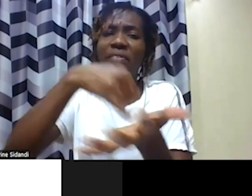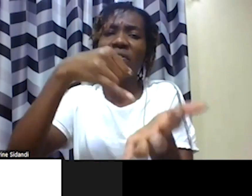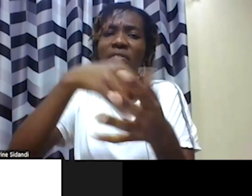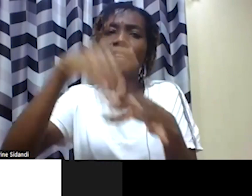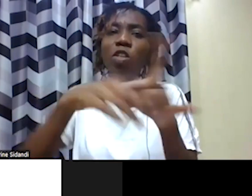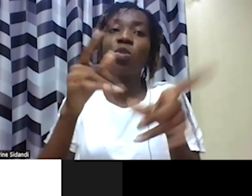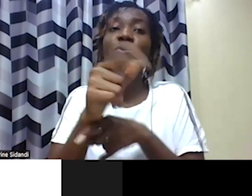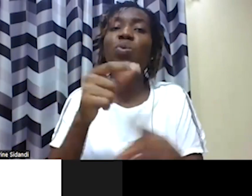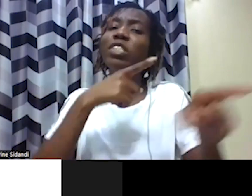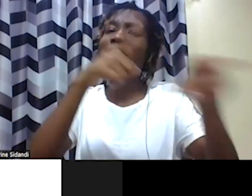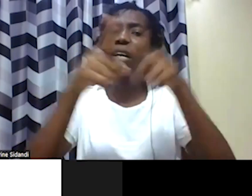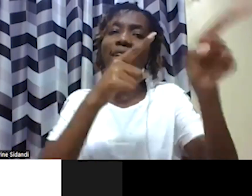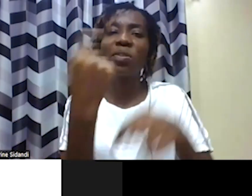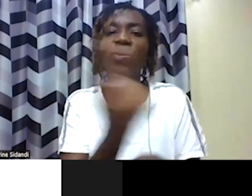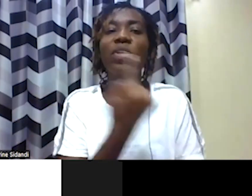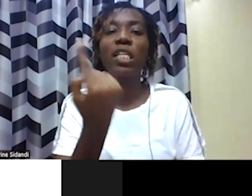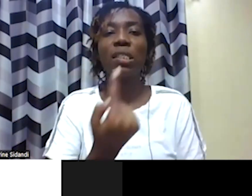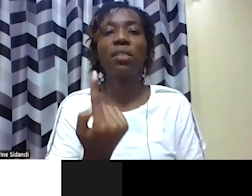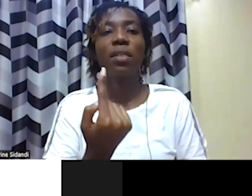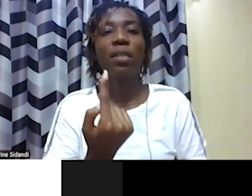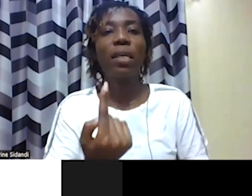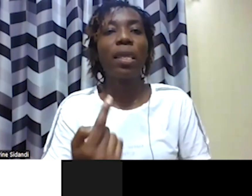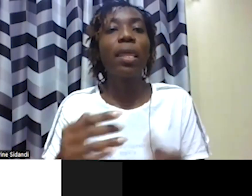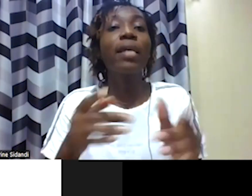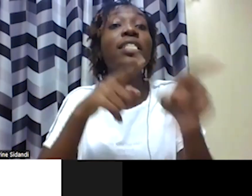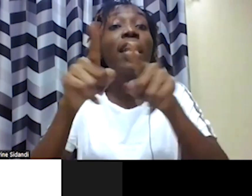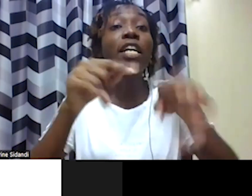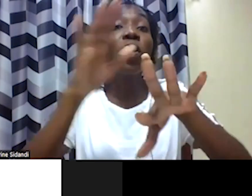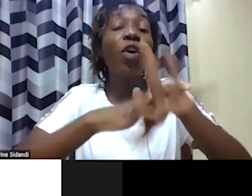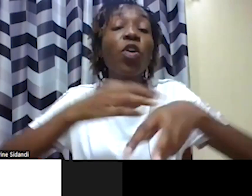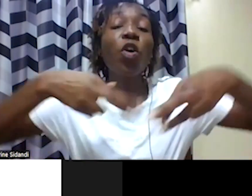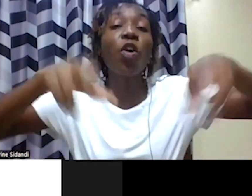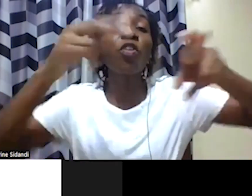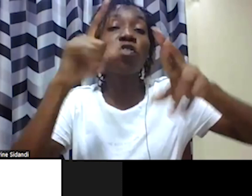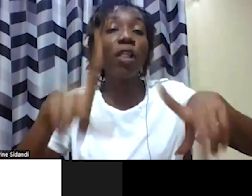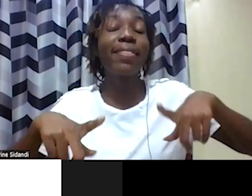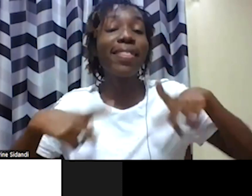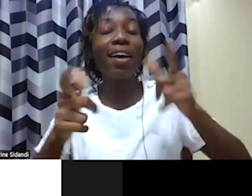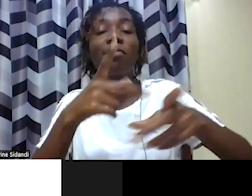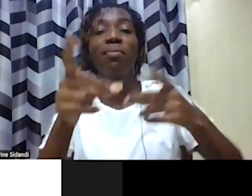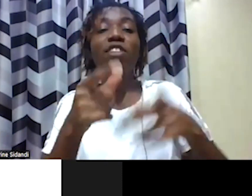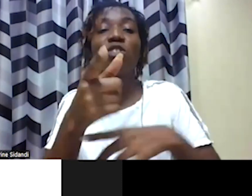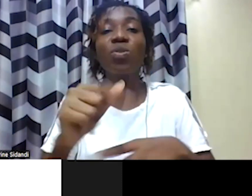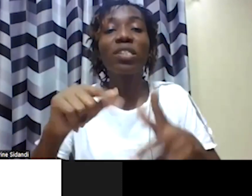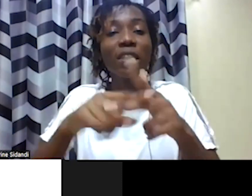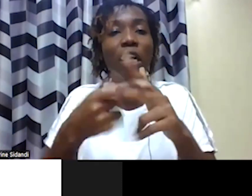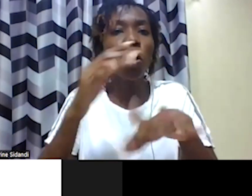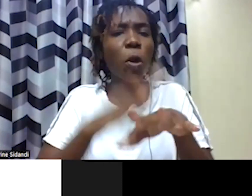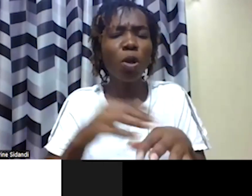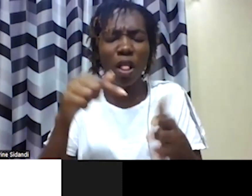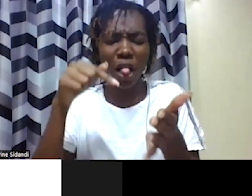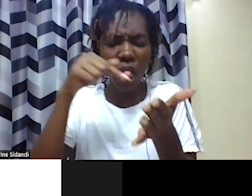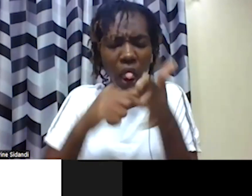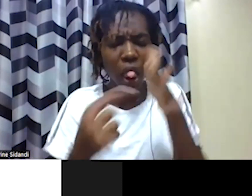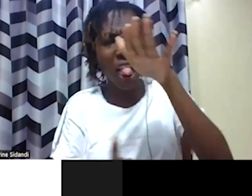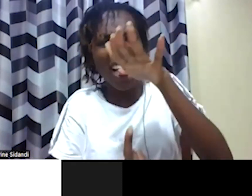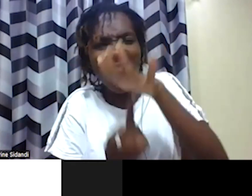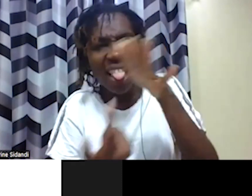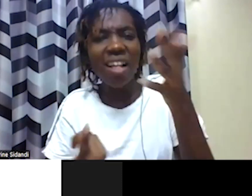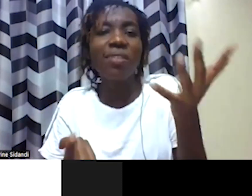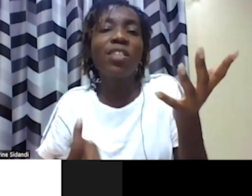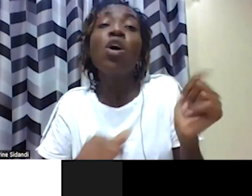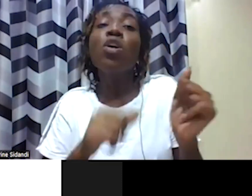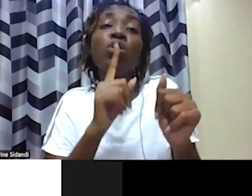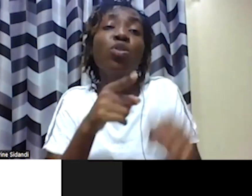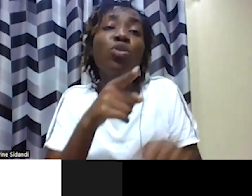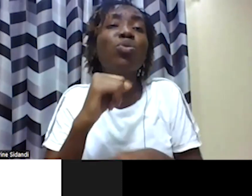just a journey on your road of life where you stepped on a thorn. So don't sit